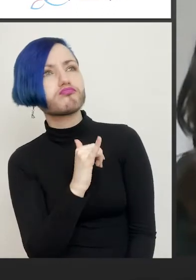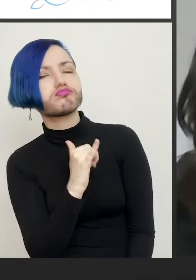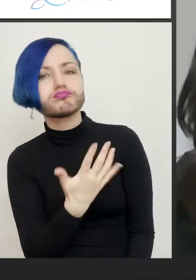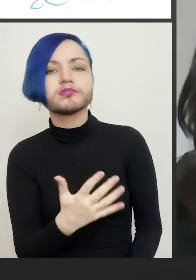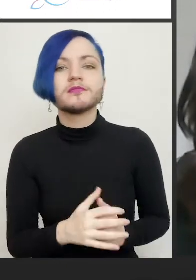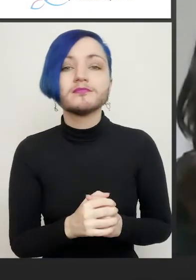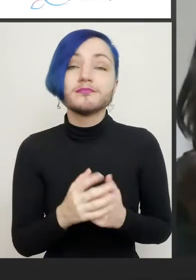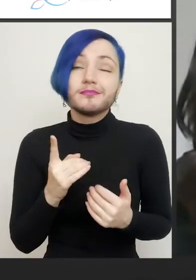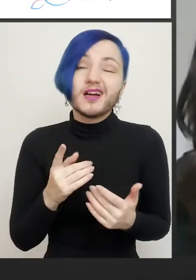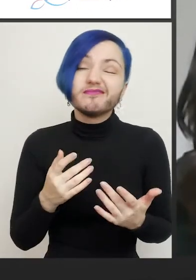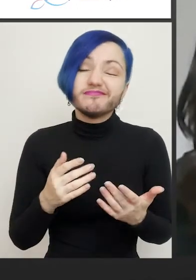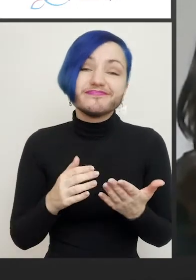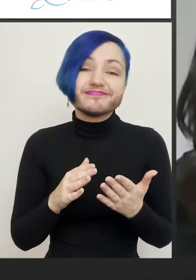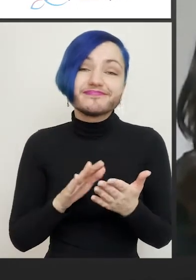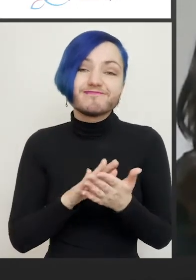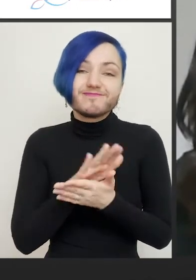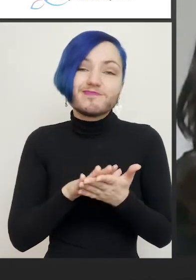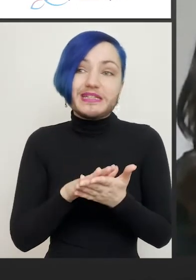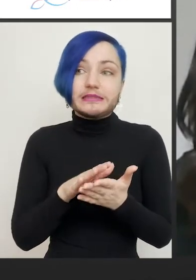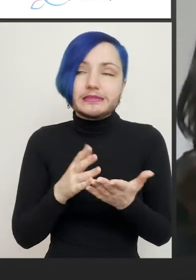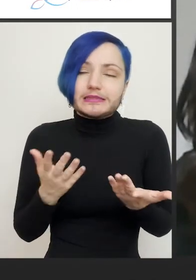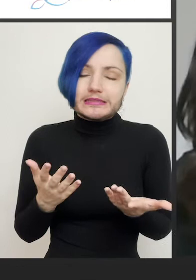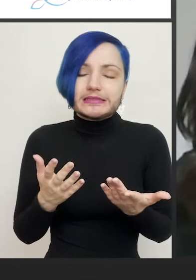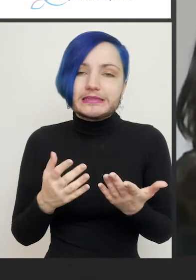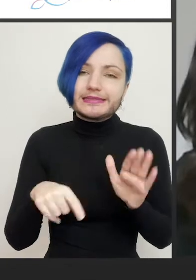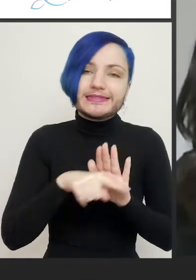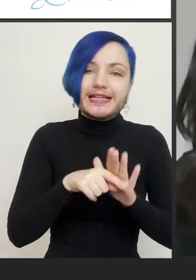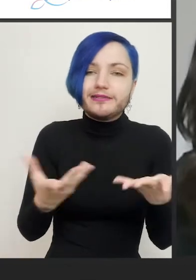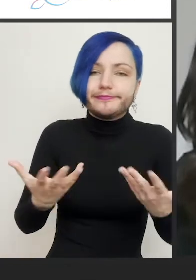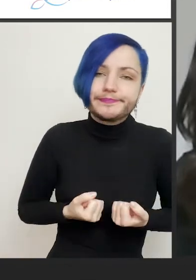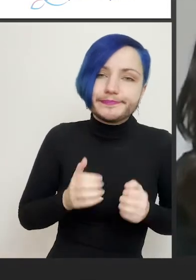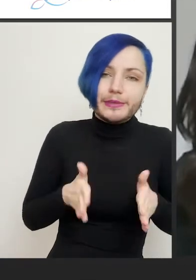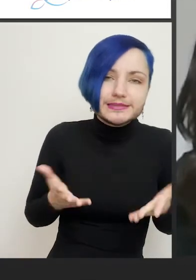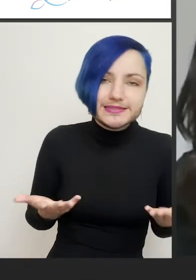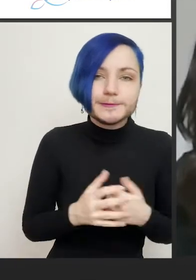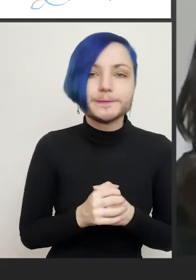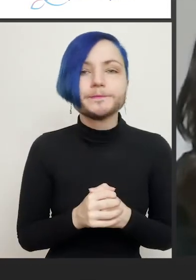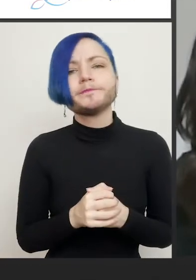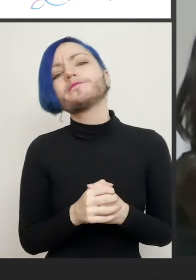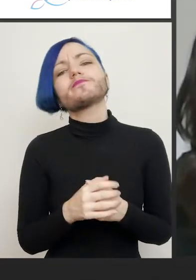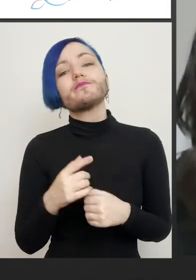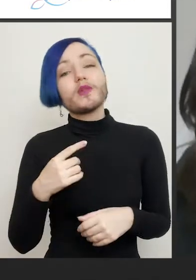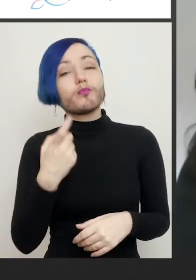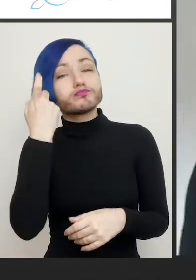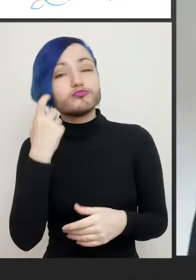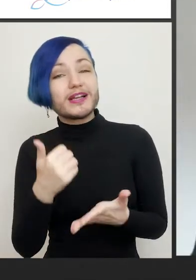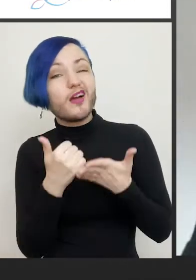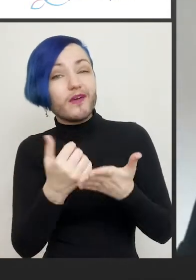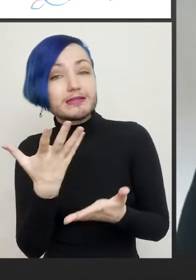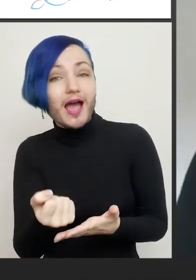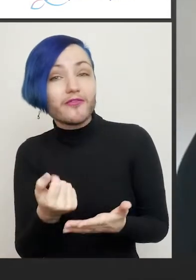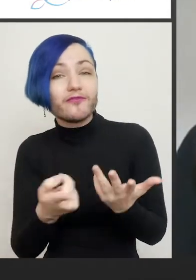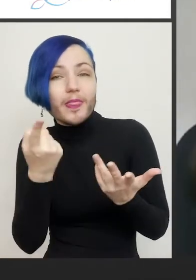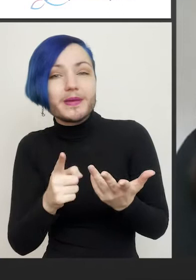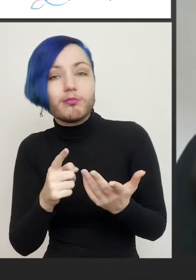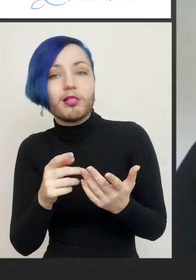at a cost at the moment. And I just wondered about, you know, how you might, whether you give some advice about people